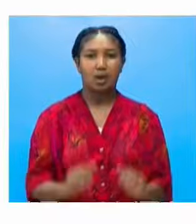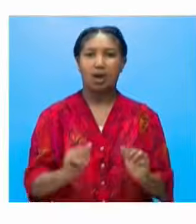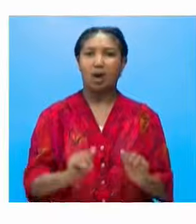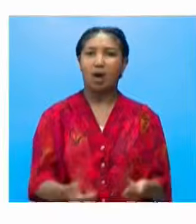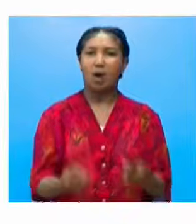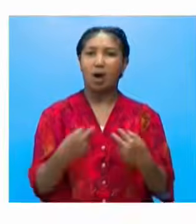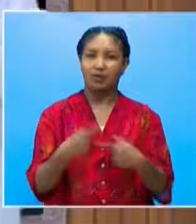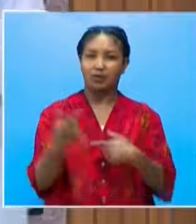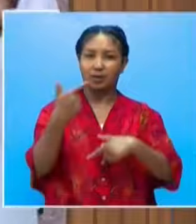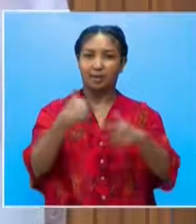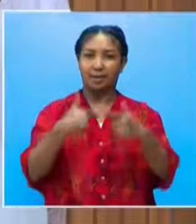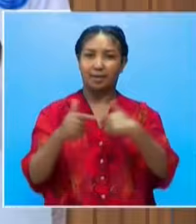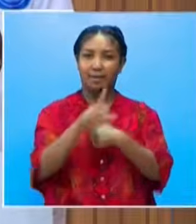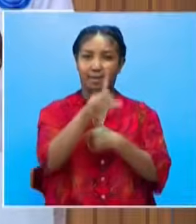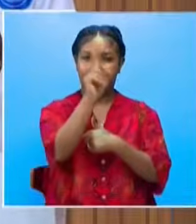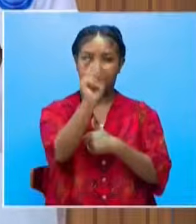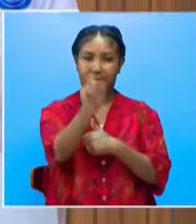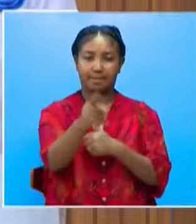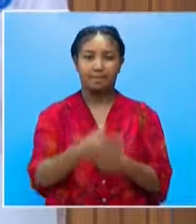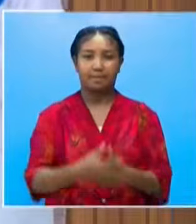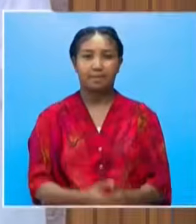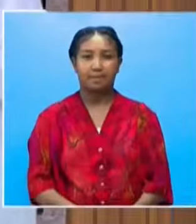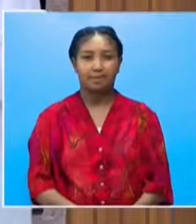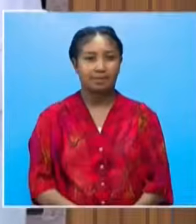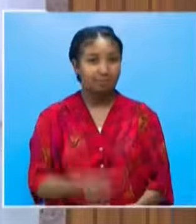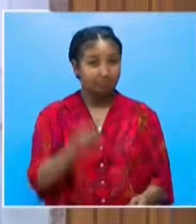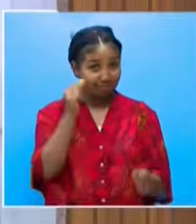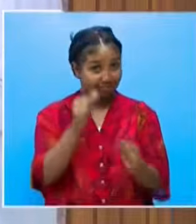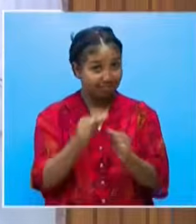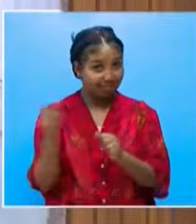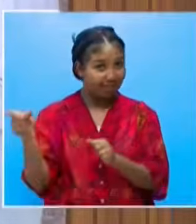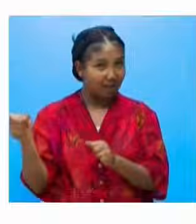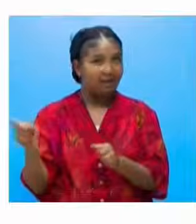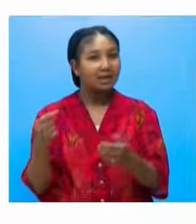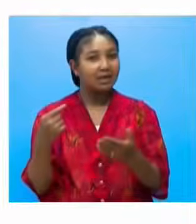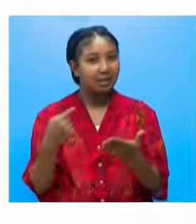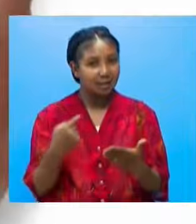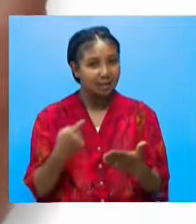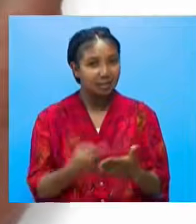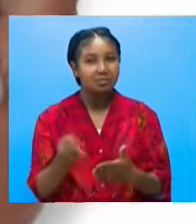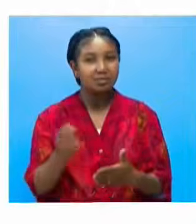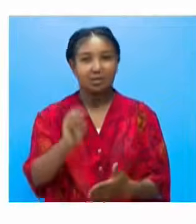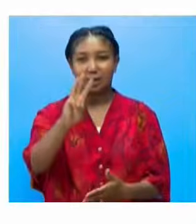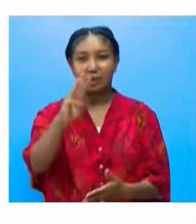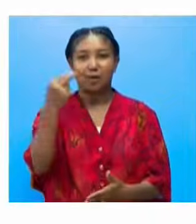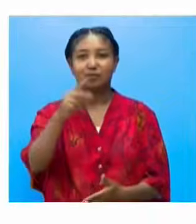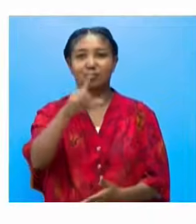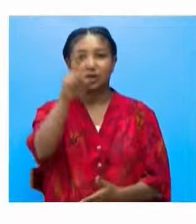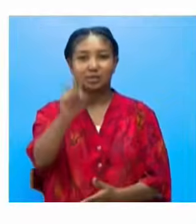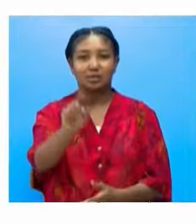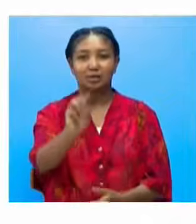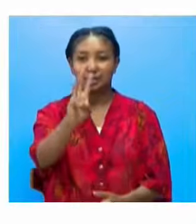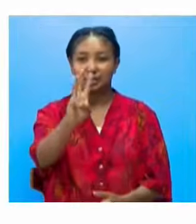How have you come? Bear your mind. Here is WH question.